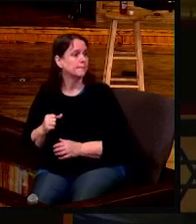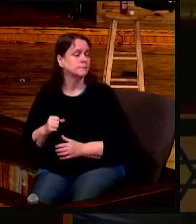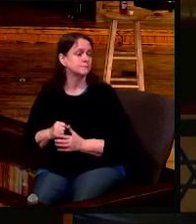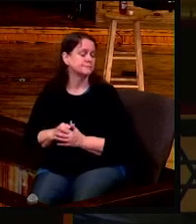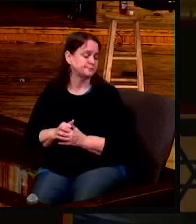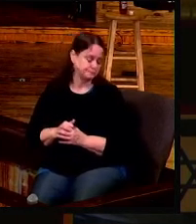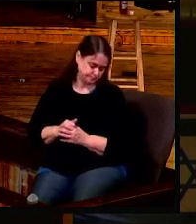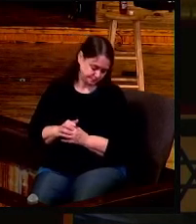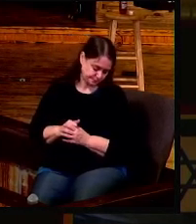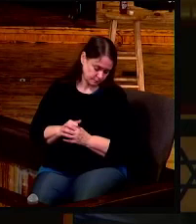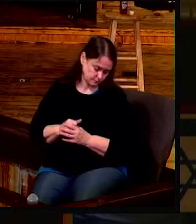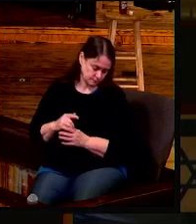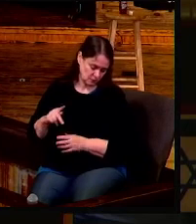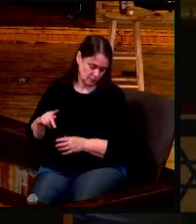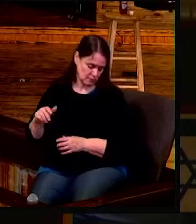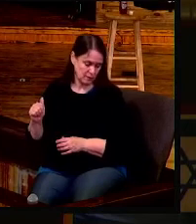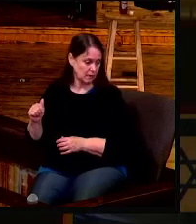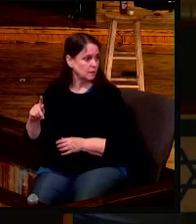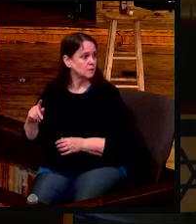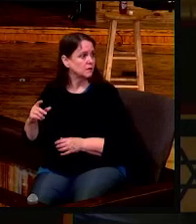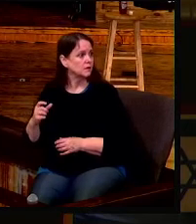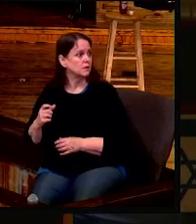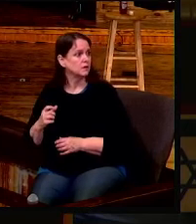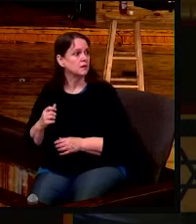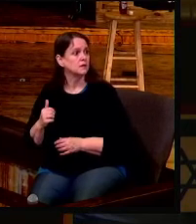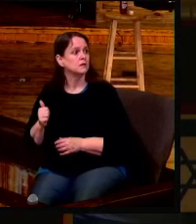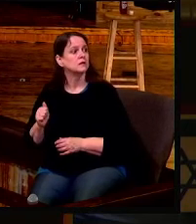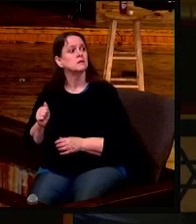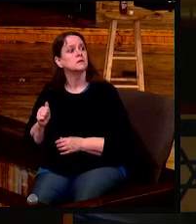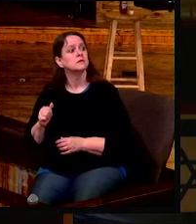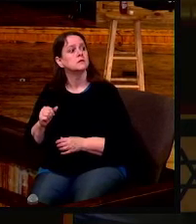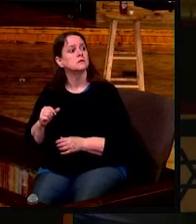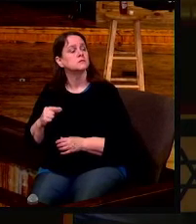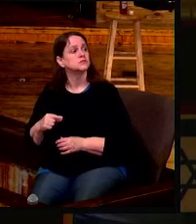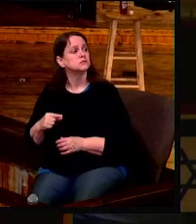Well, I'd venture to guess to say that one of two things is taking place at this point.